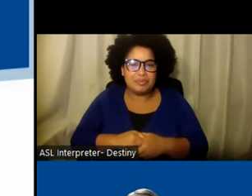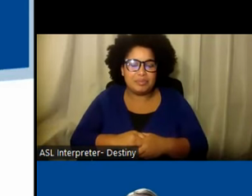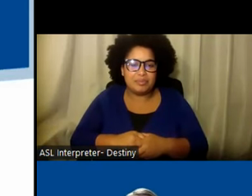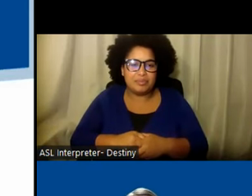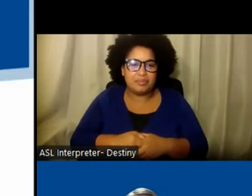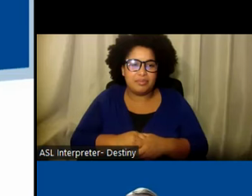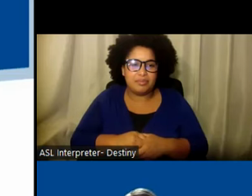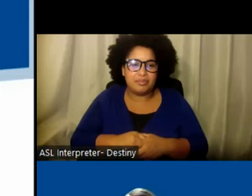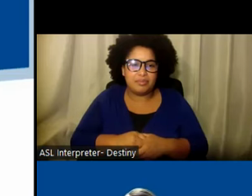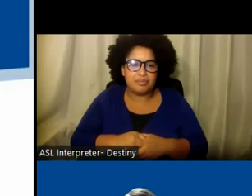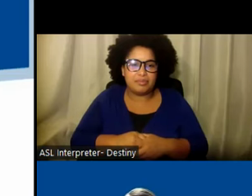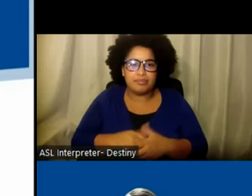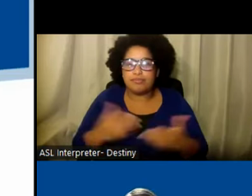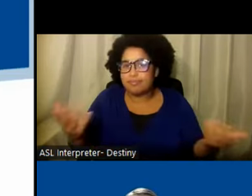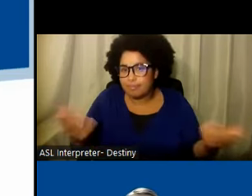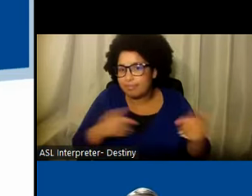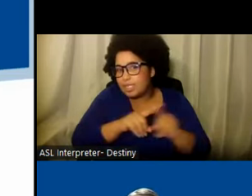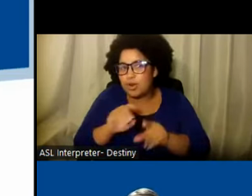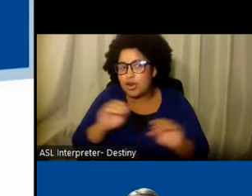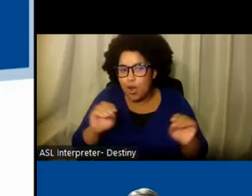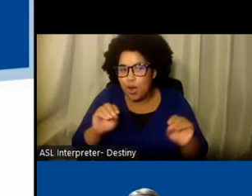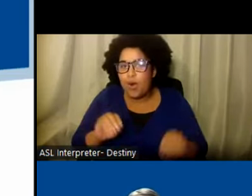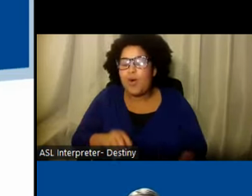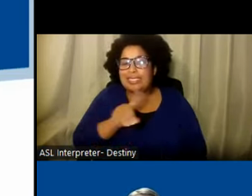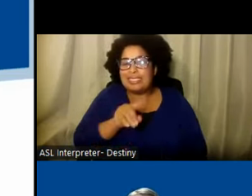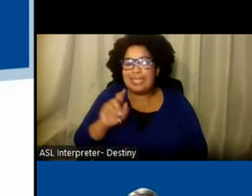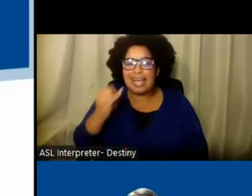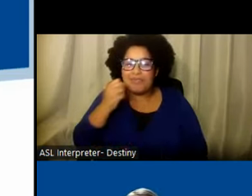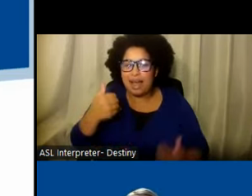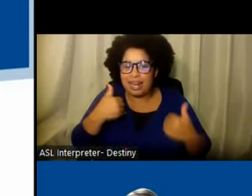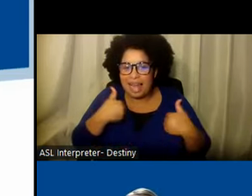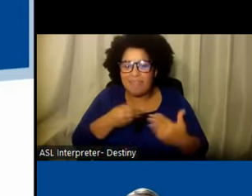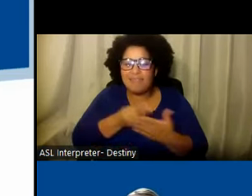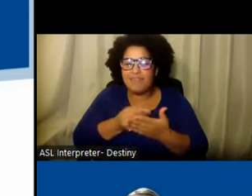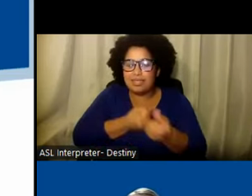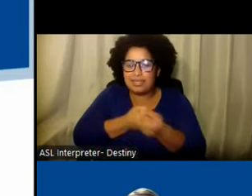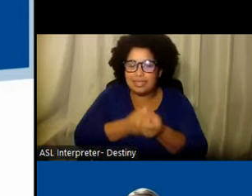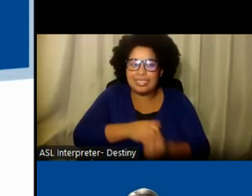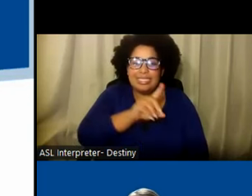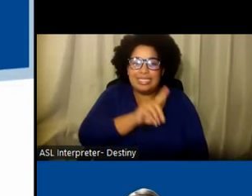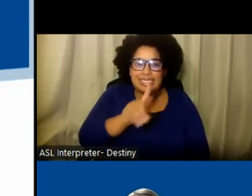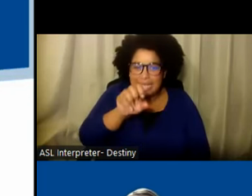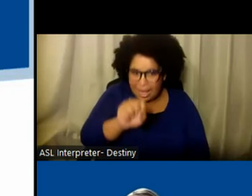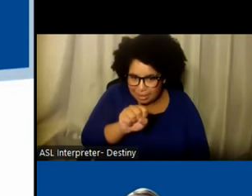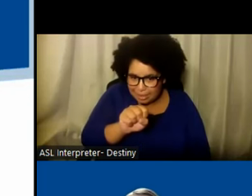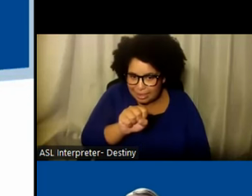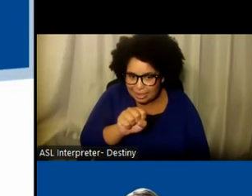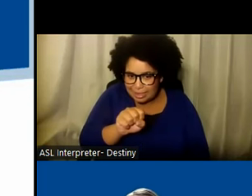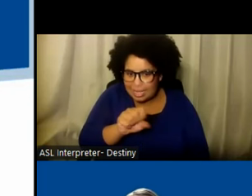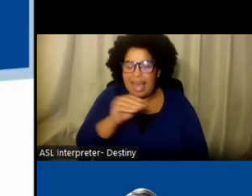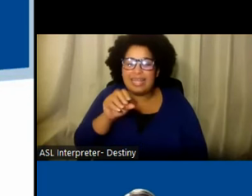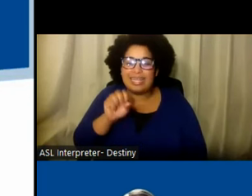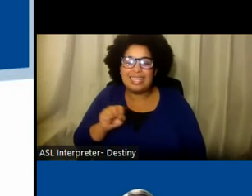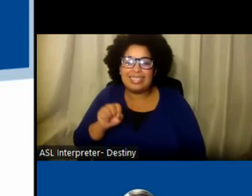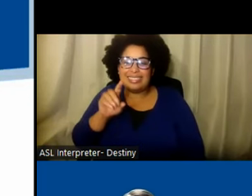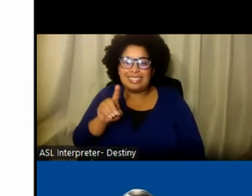And of course, there would be no Disability Thrive Initiative if it wasn't for our funders, the Department of Developmental Services and San Diego Regional